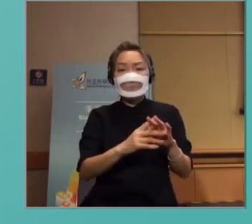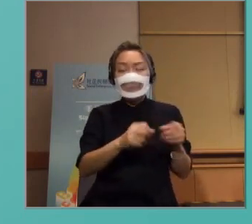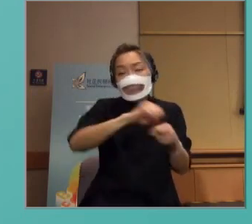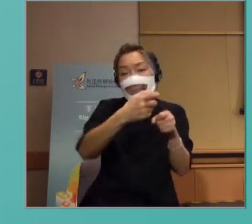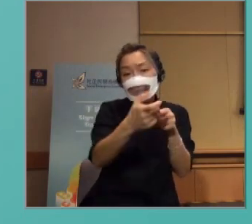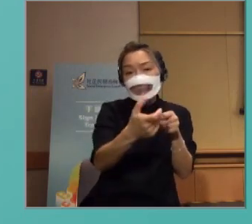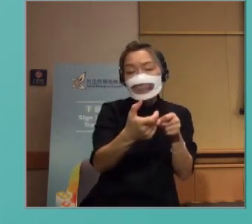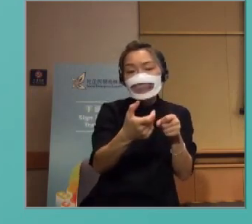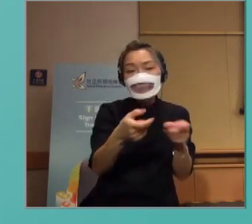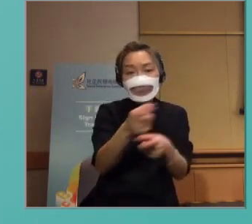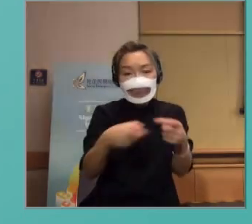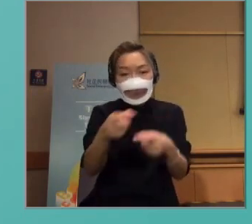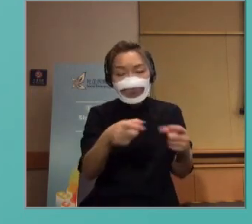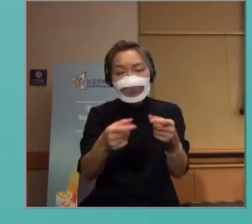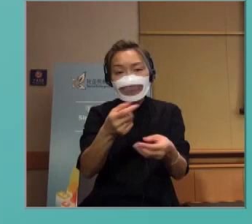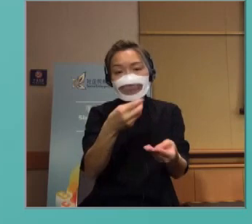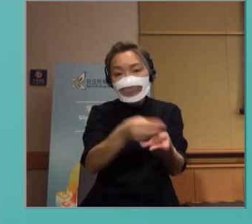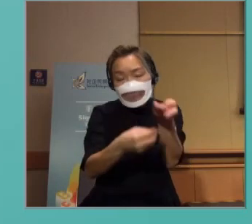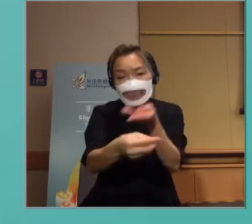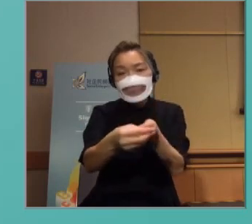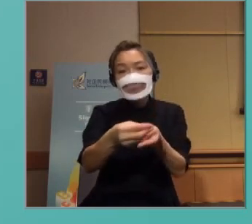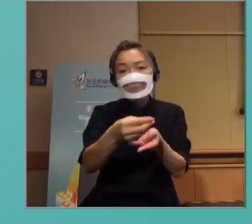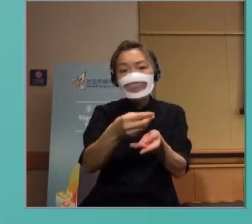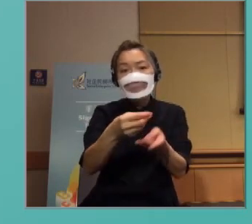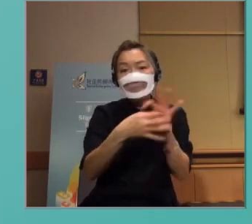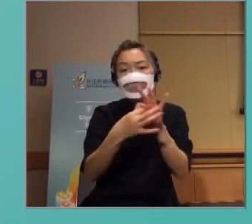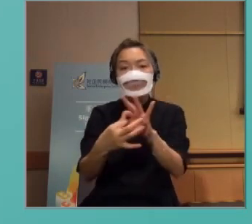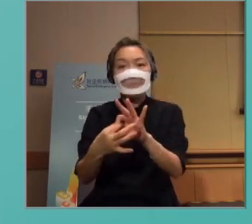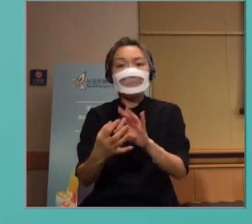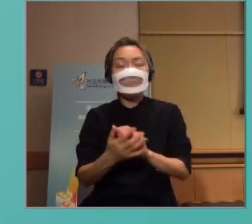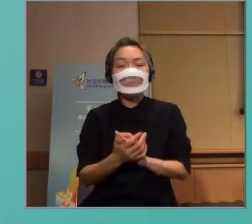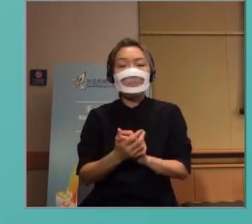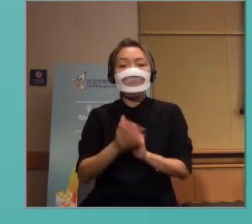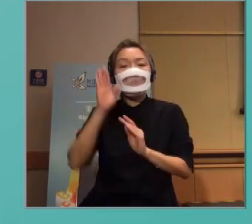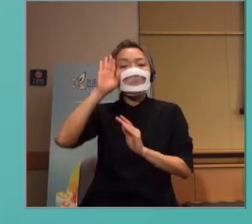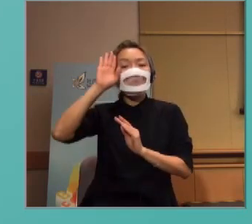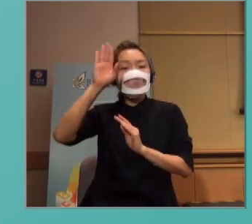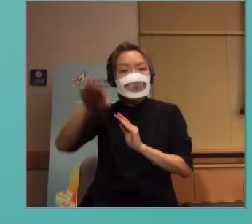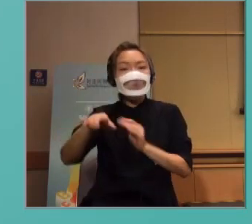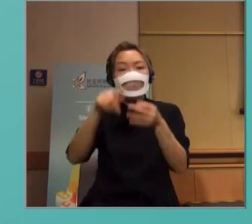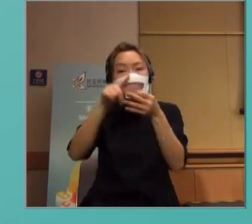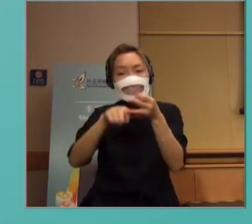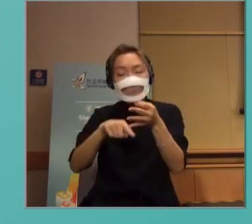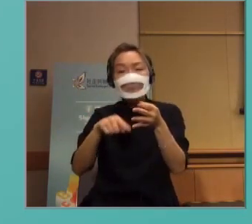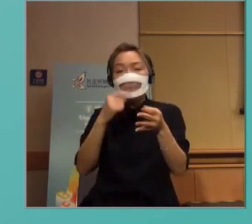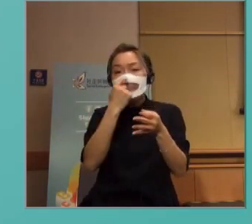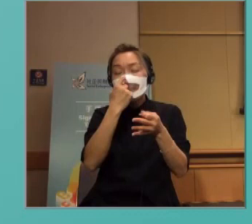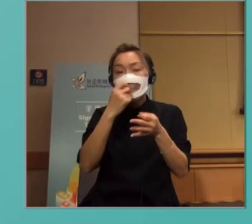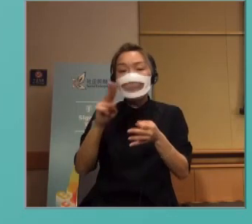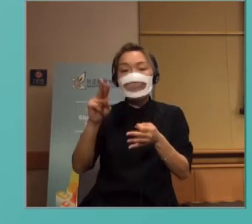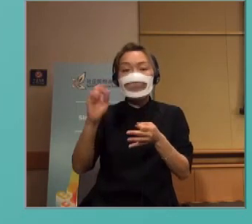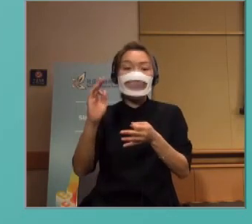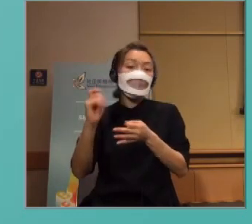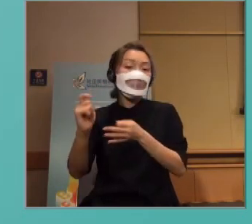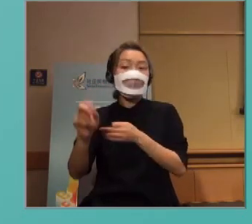called NFT in the future. And I can tell you positively that as a US OTC listed company, one of the things that we have to do is work